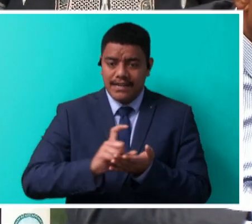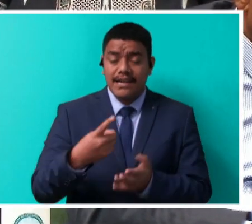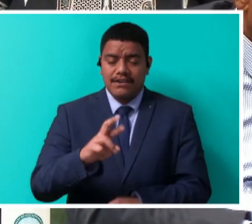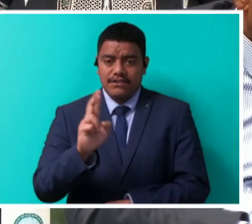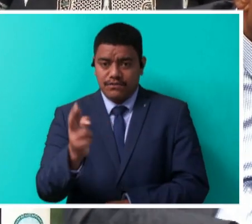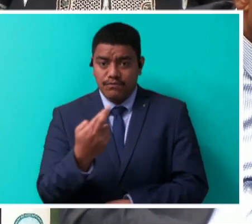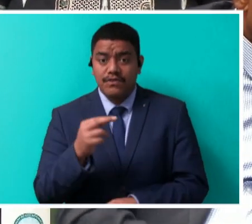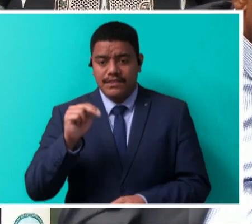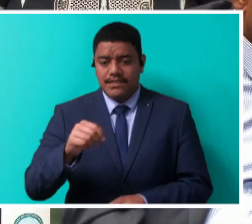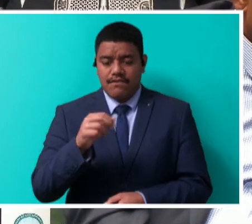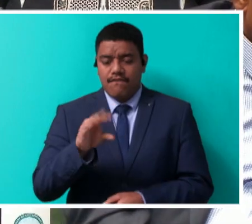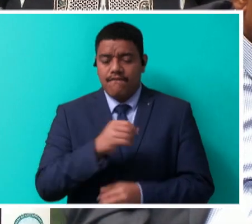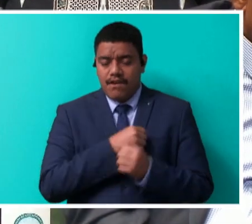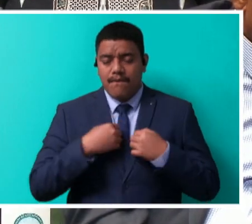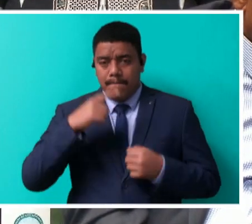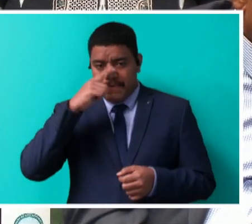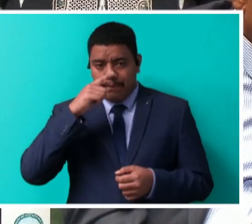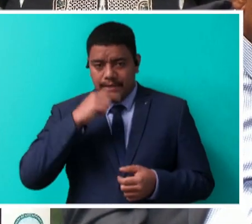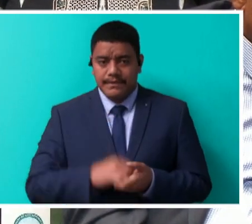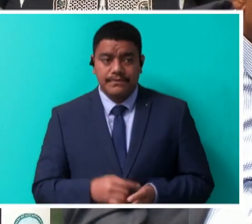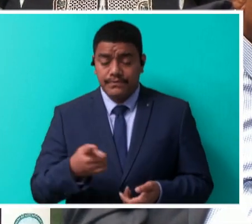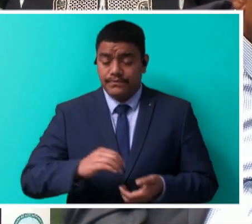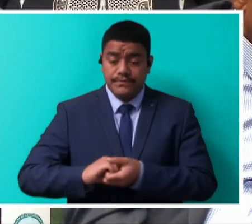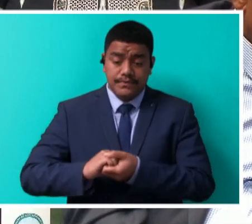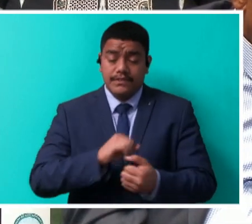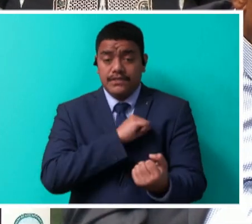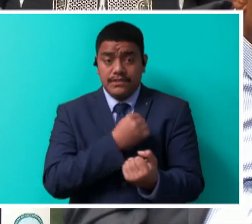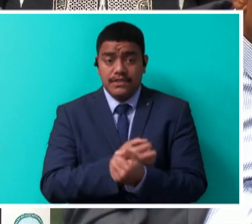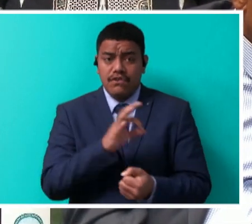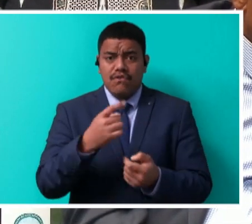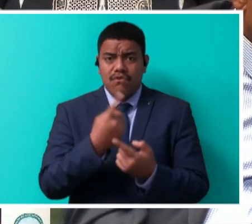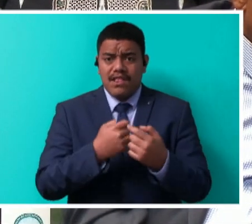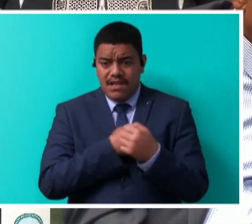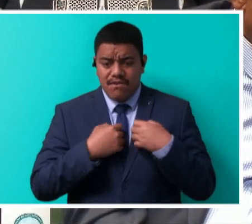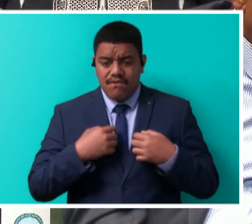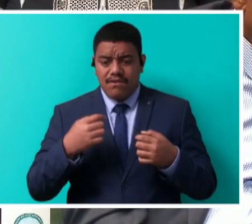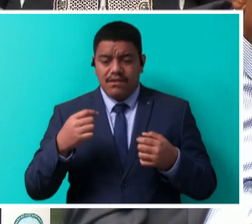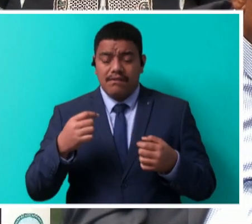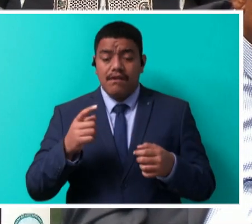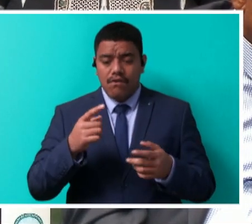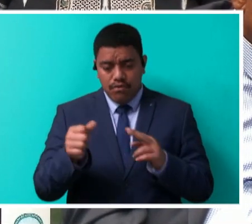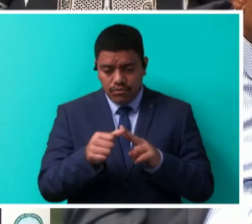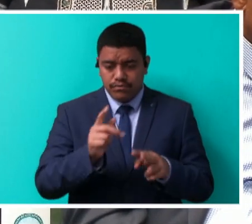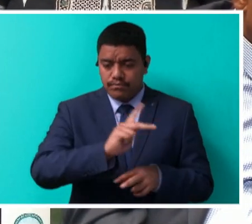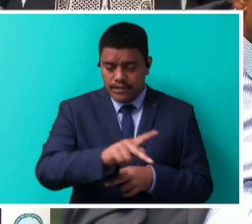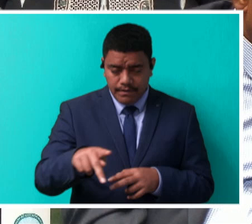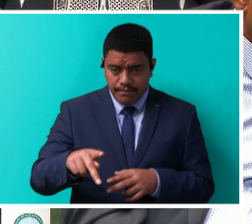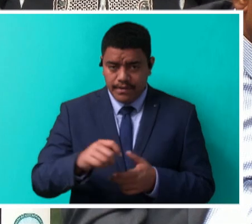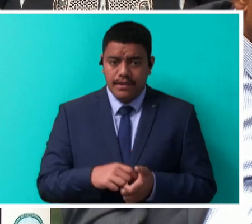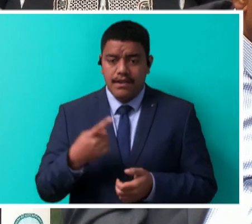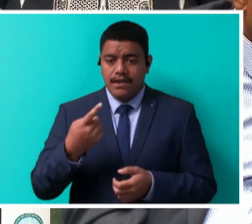to the needs of our people. This collaboration strengthens not only our institutions, but also Pacific solidarity,